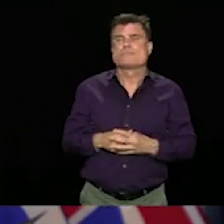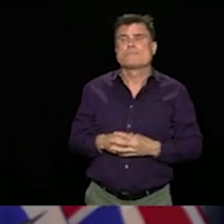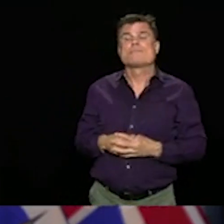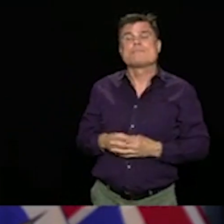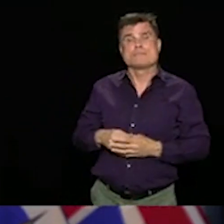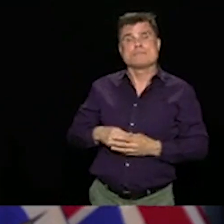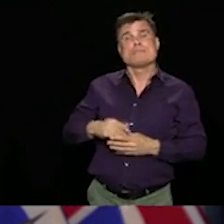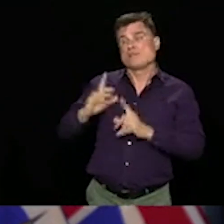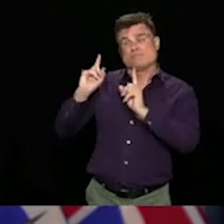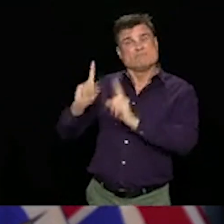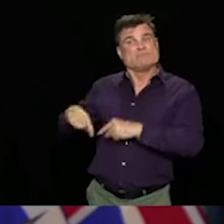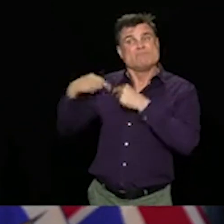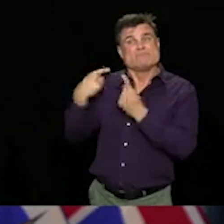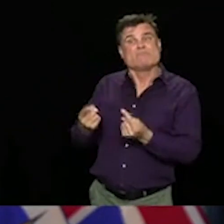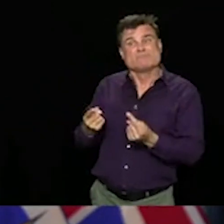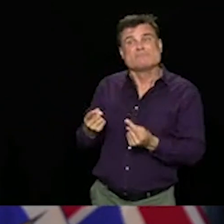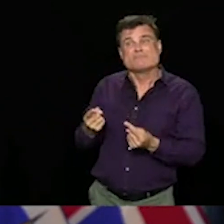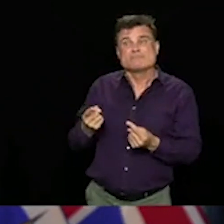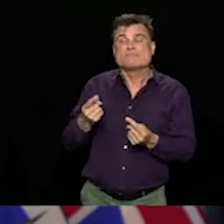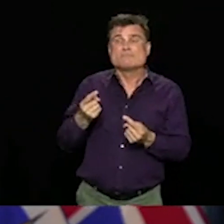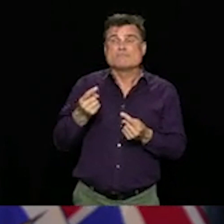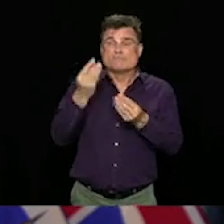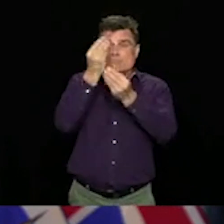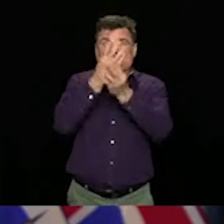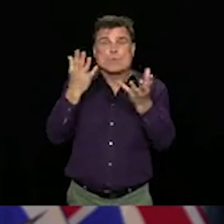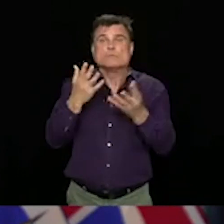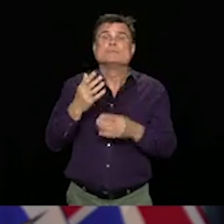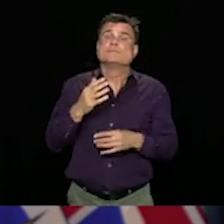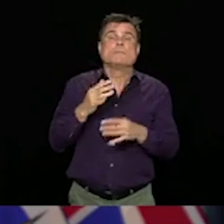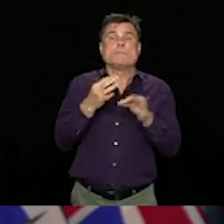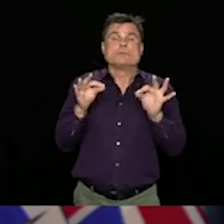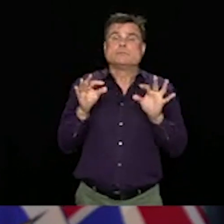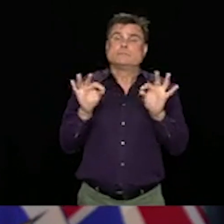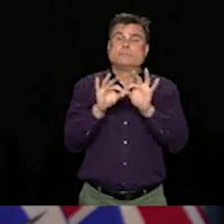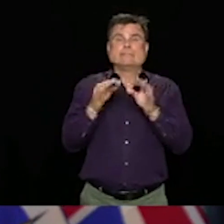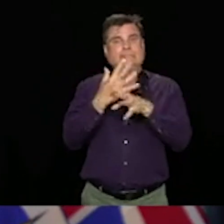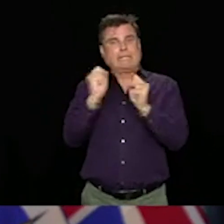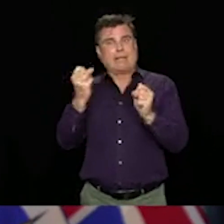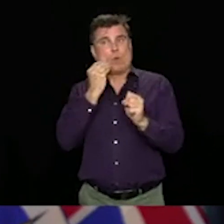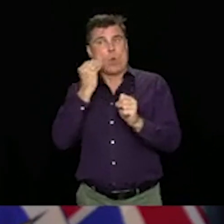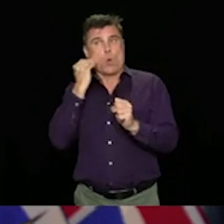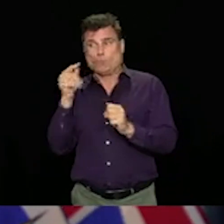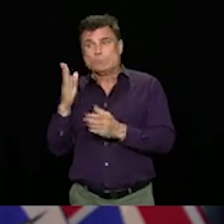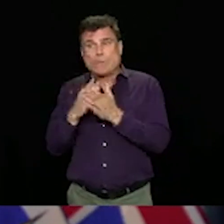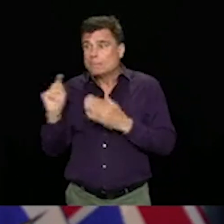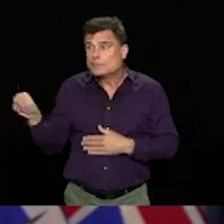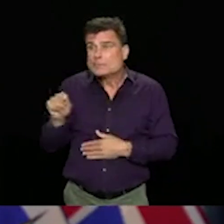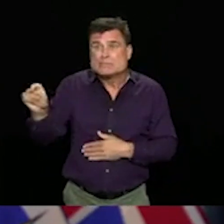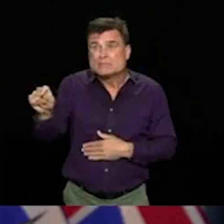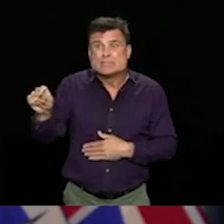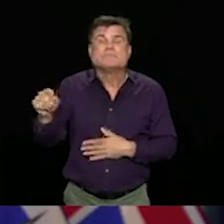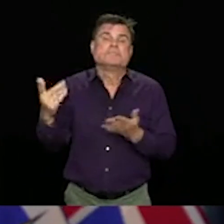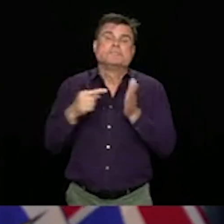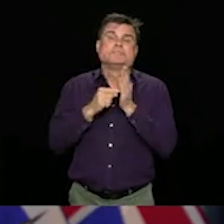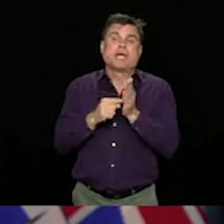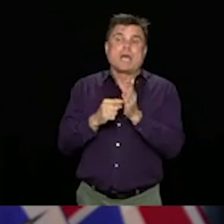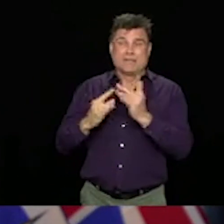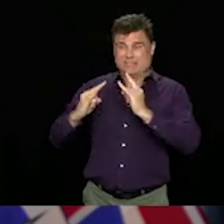many of the people who have been homeless, who've been in some of the very dangerous encampments, are also working to support people.